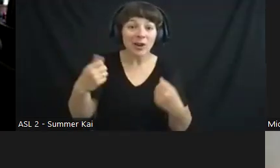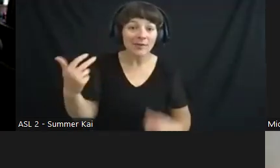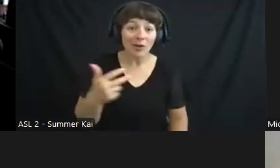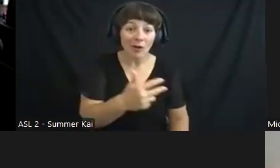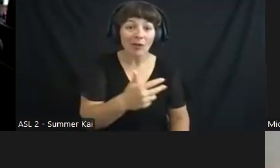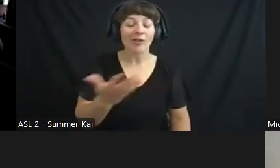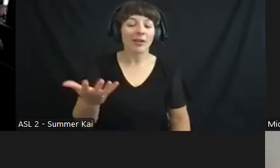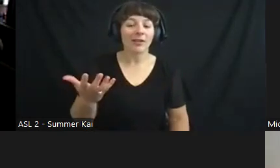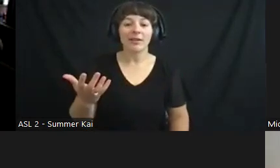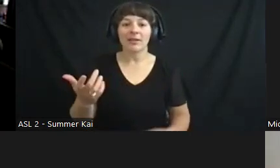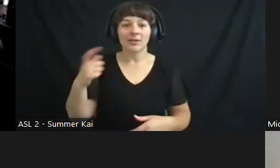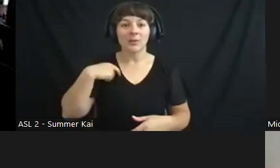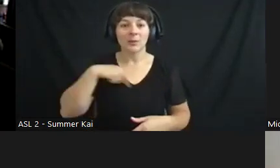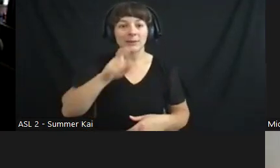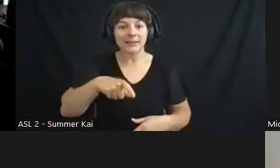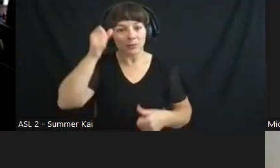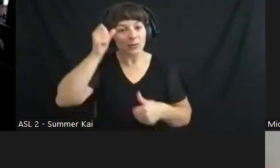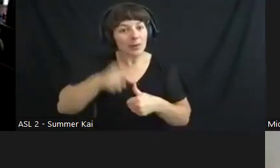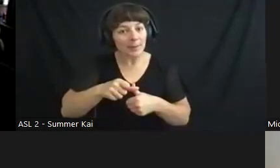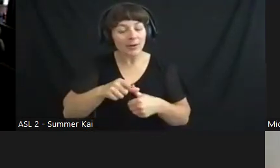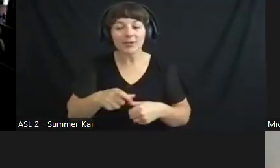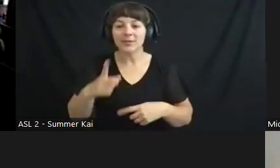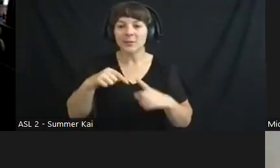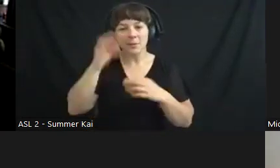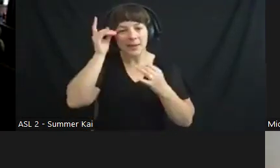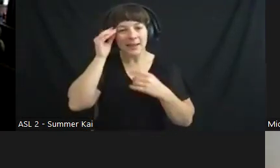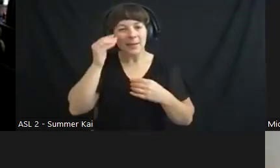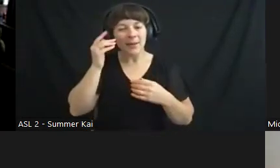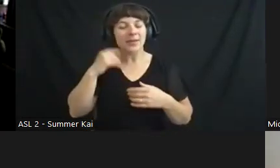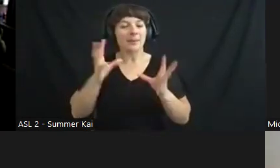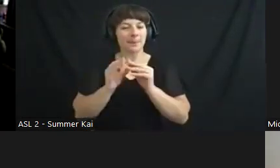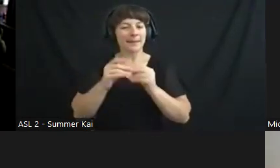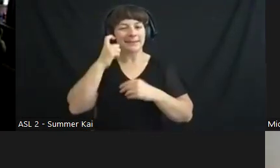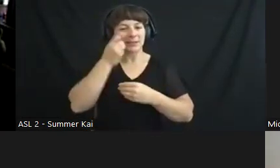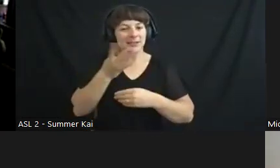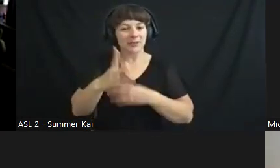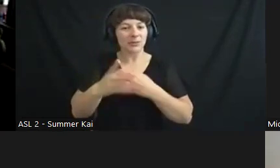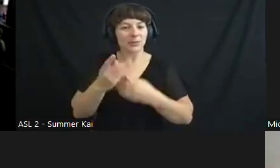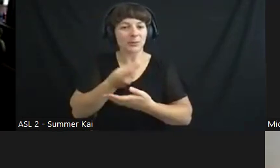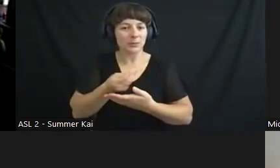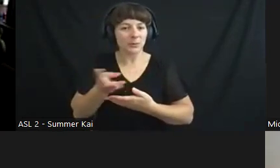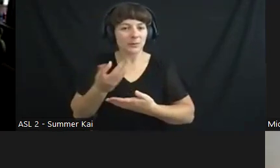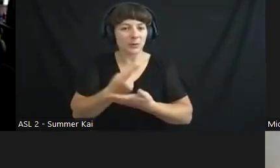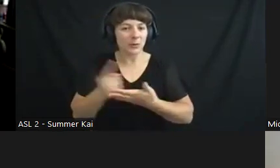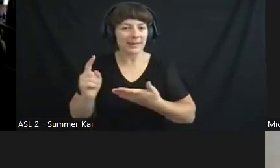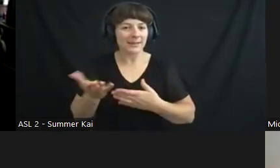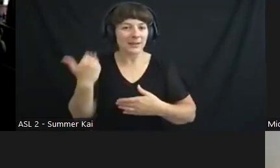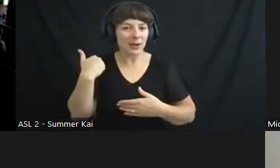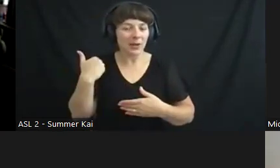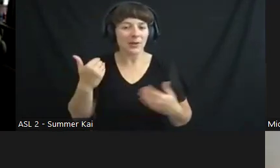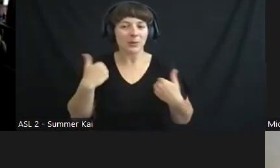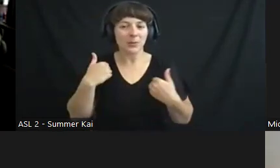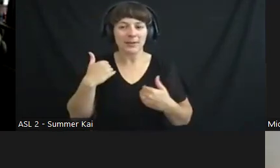hearings that we had a few weeks ago when the May revise came out and we had Senate and Assembly sub-budget committee